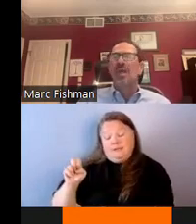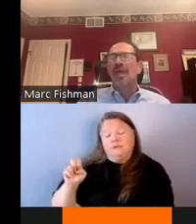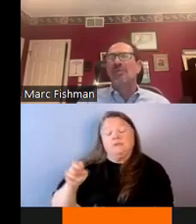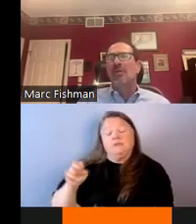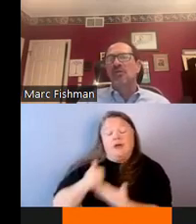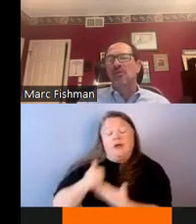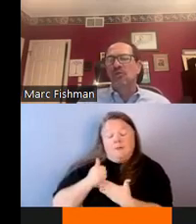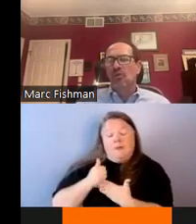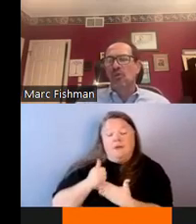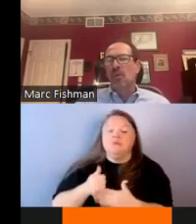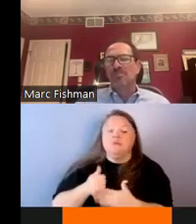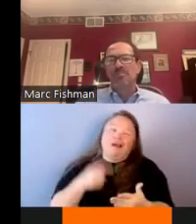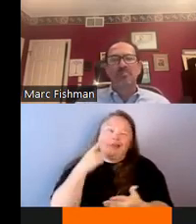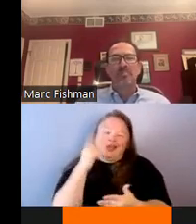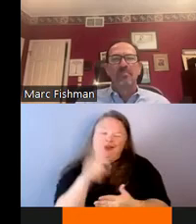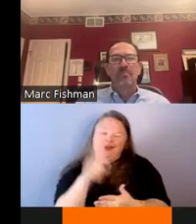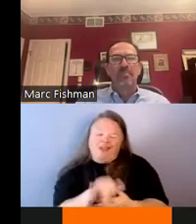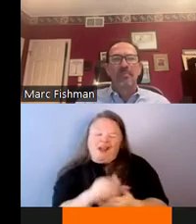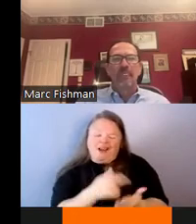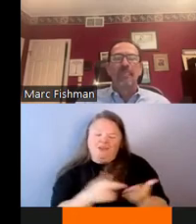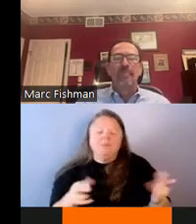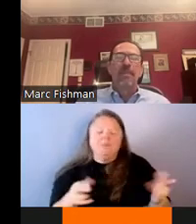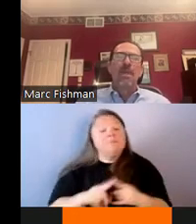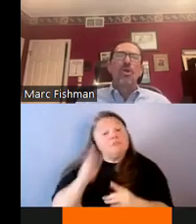but I do think that there's a future to it.